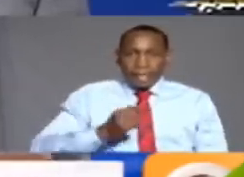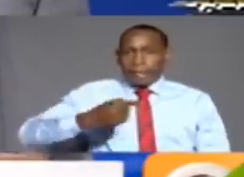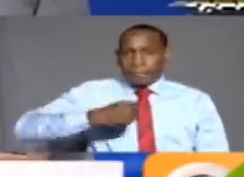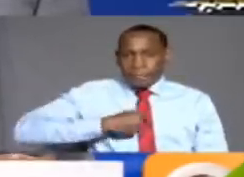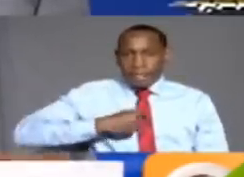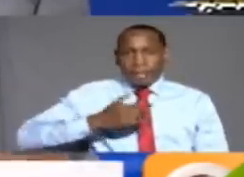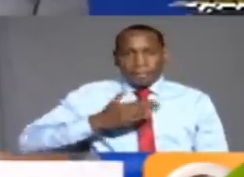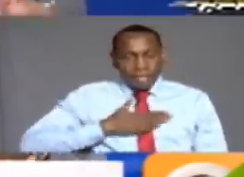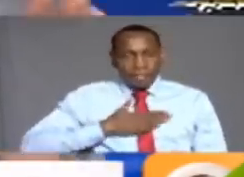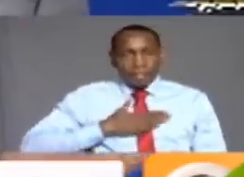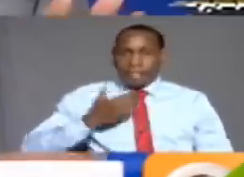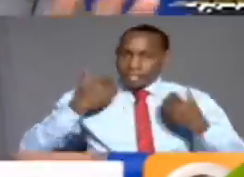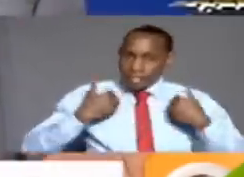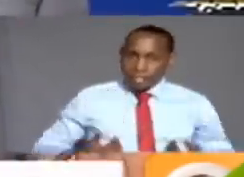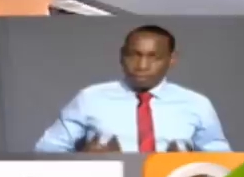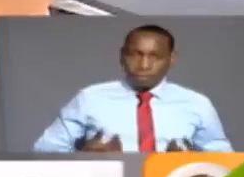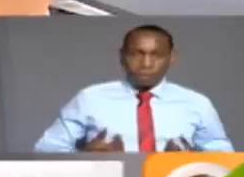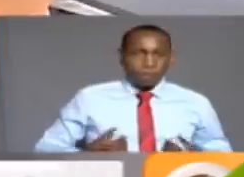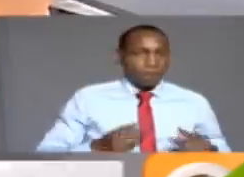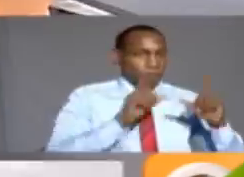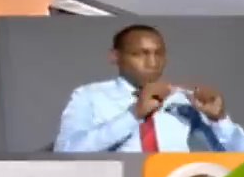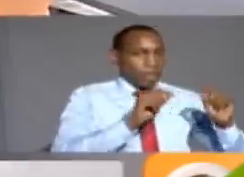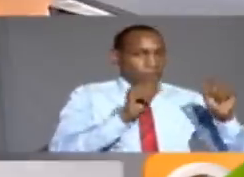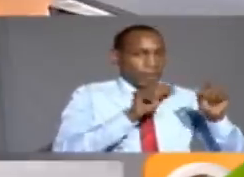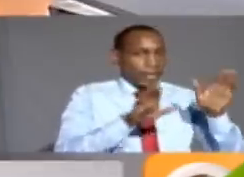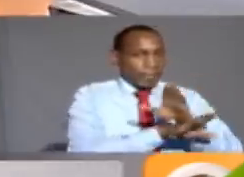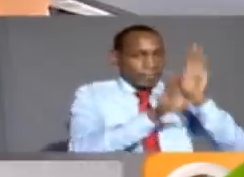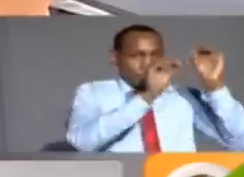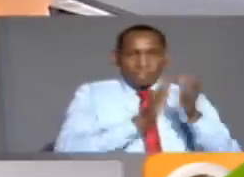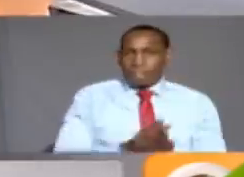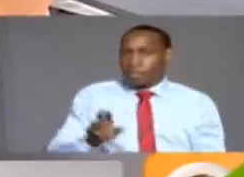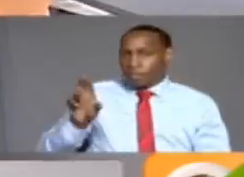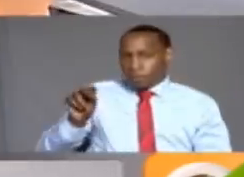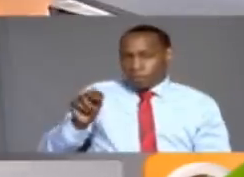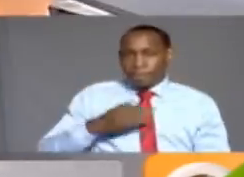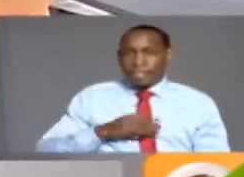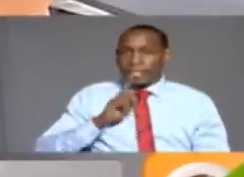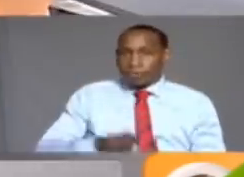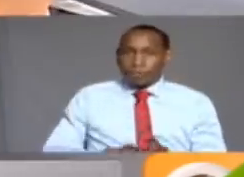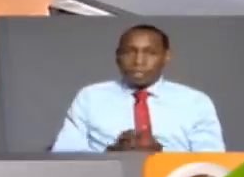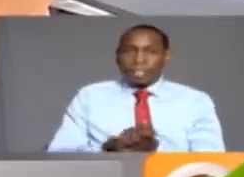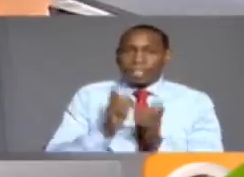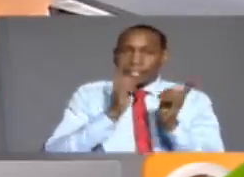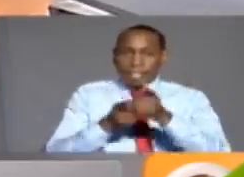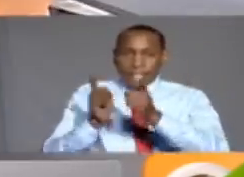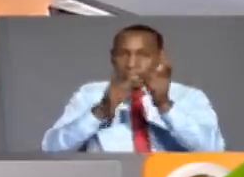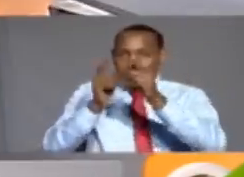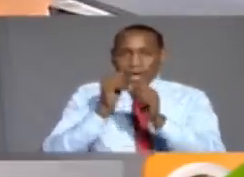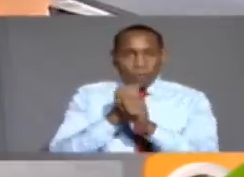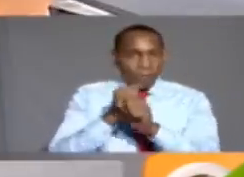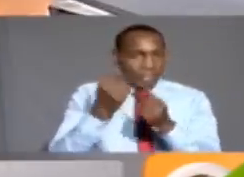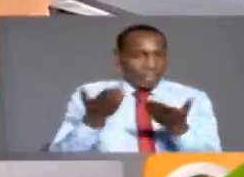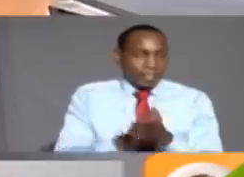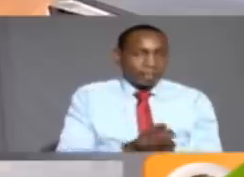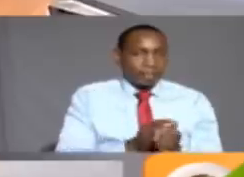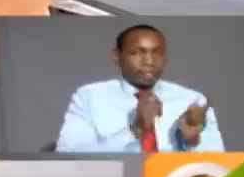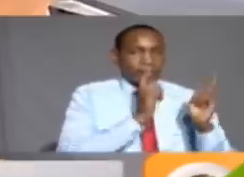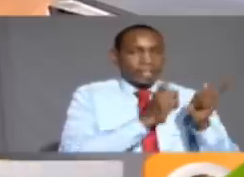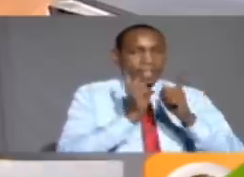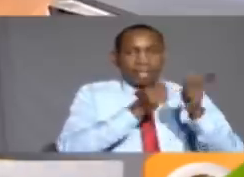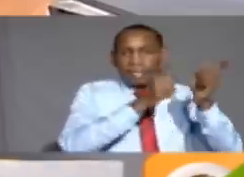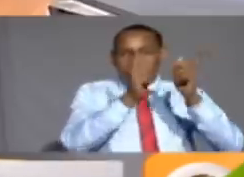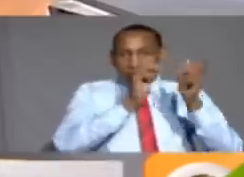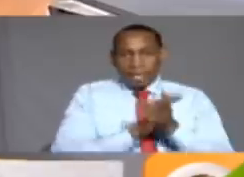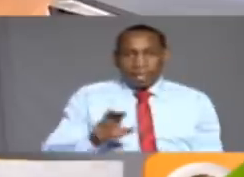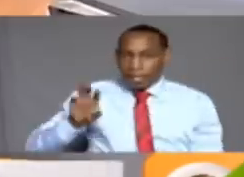talking myself, about the deputy president. I'm not going to go there. I'm just saying the way that the Tangatanga is executing. The so-called Tangatanga MPs are Tangatanga